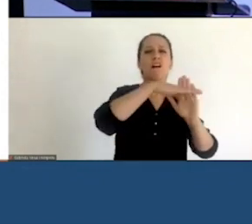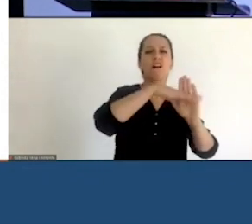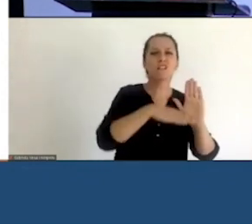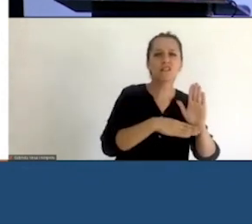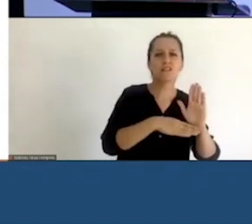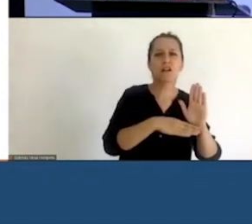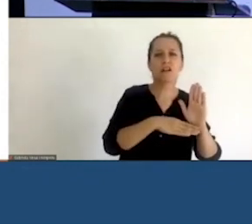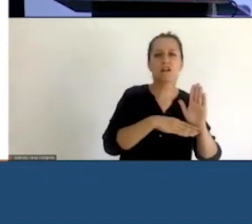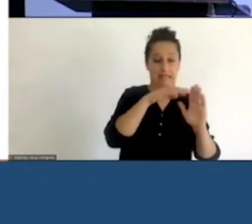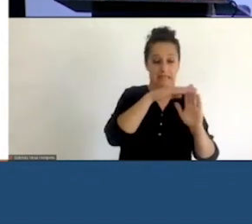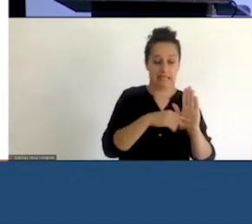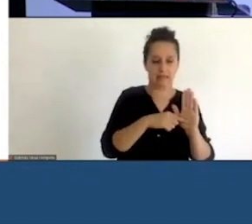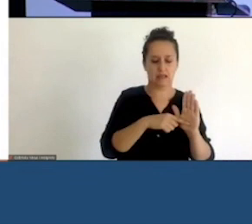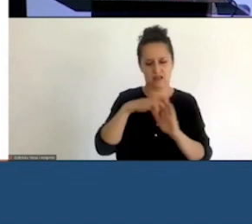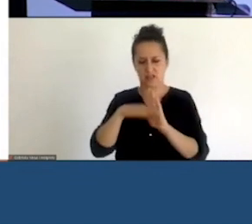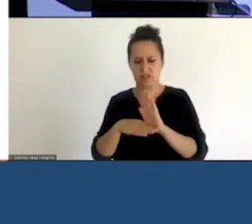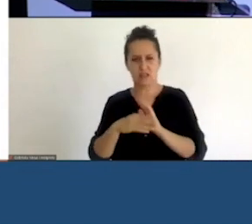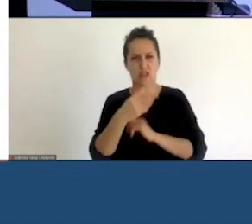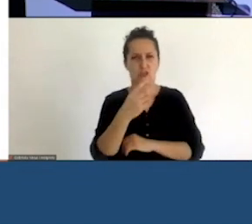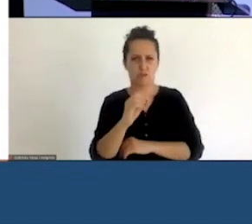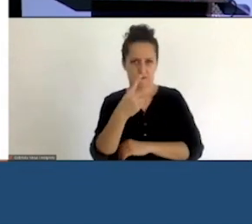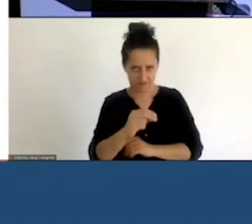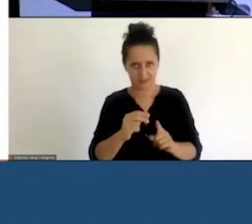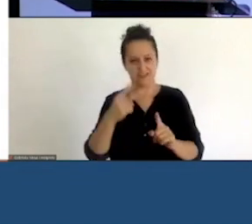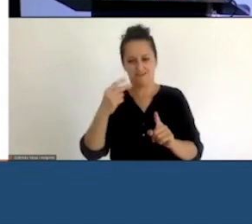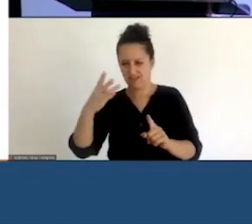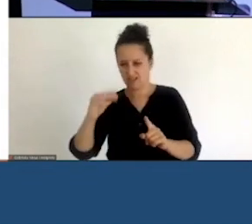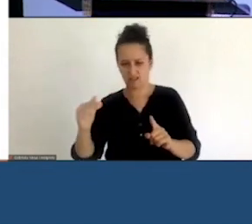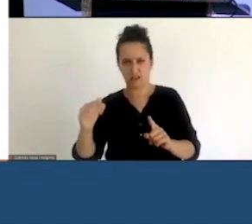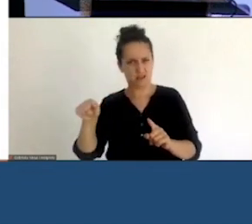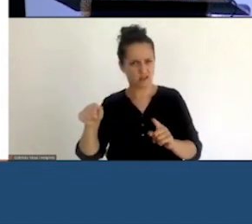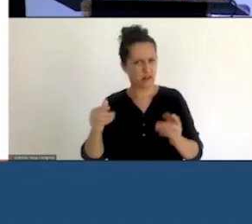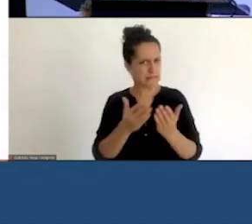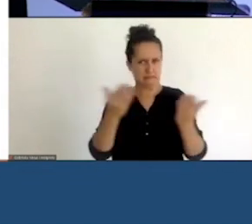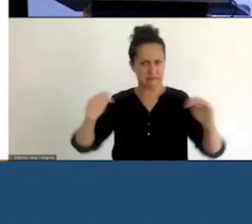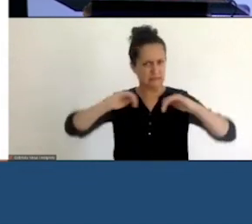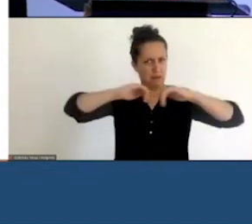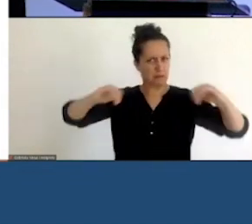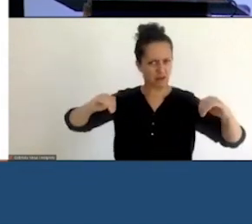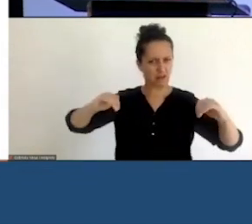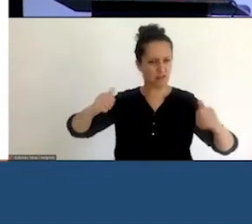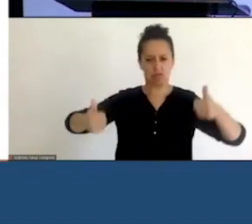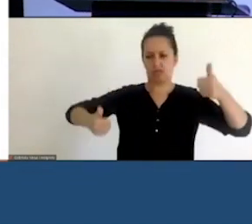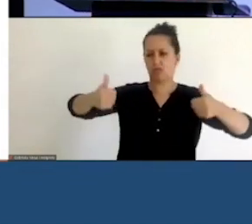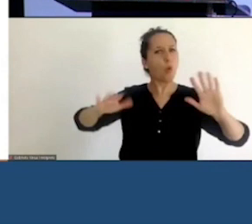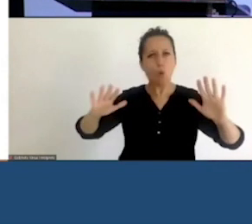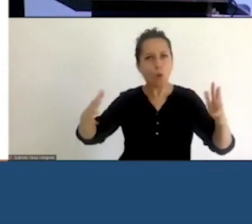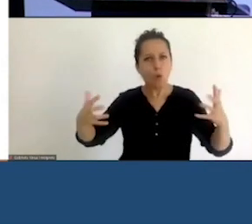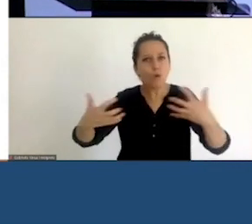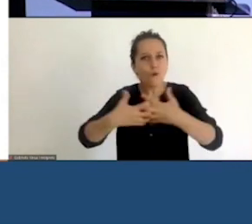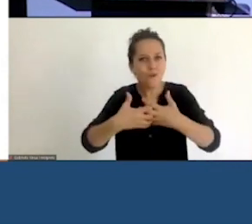competing with the 2030 agenda? No, it's not a competition. What it does, it complements,